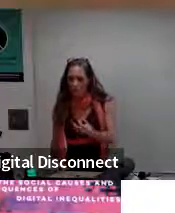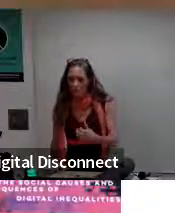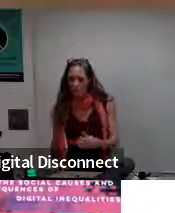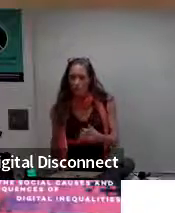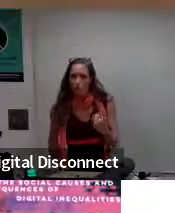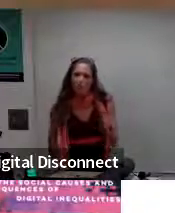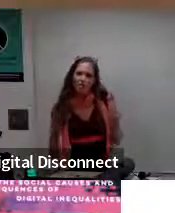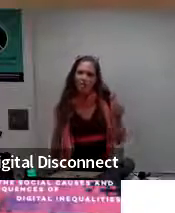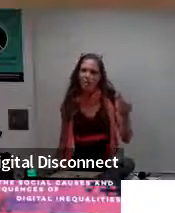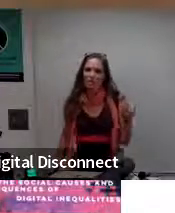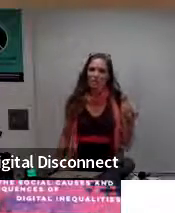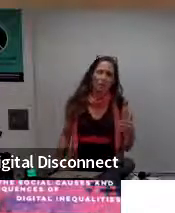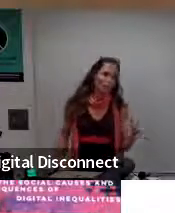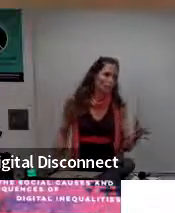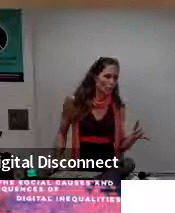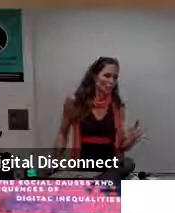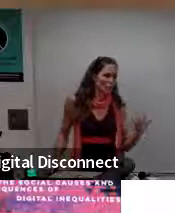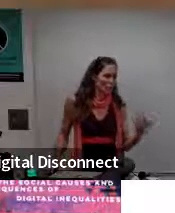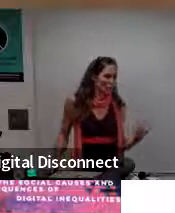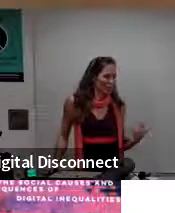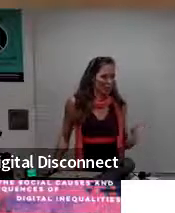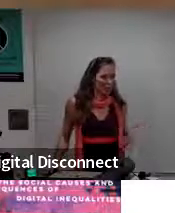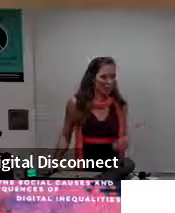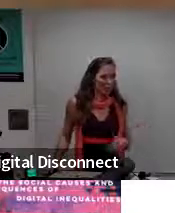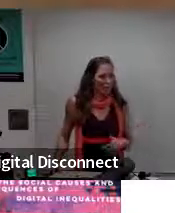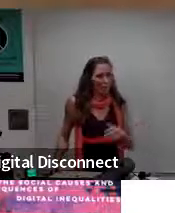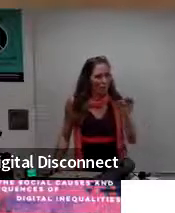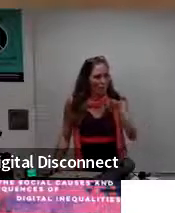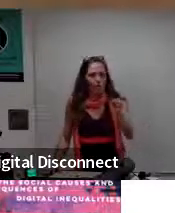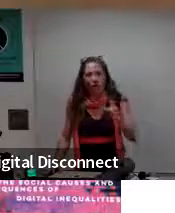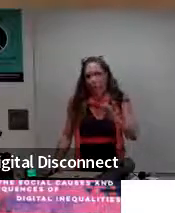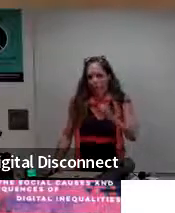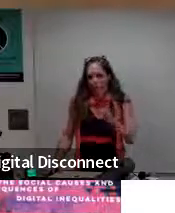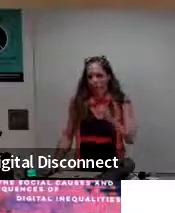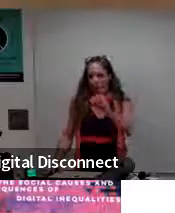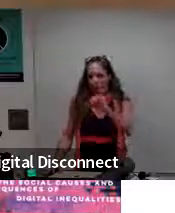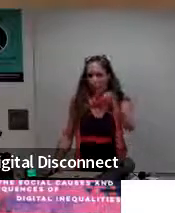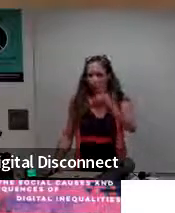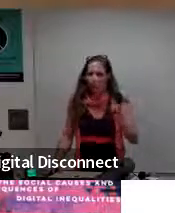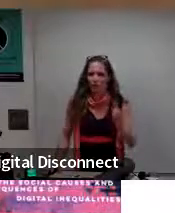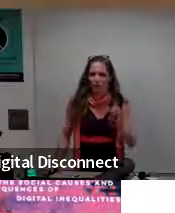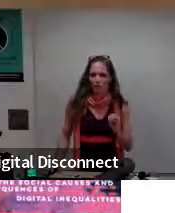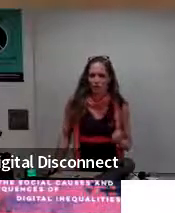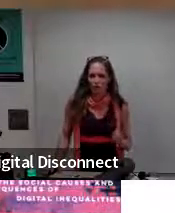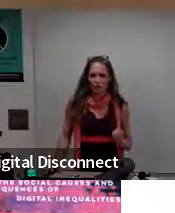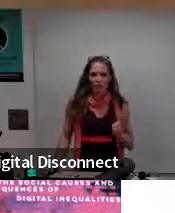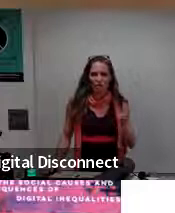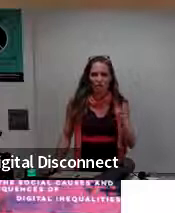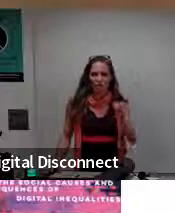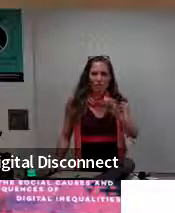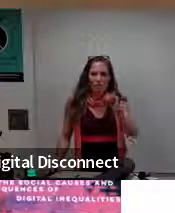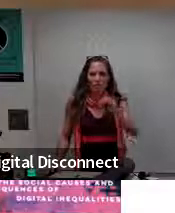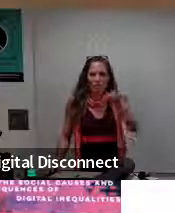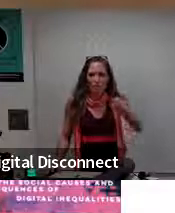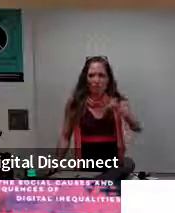with the technology, but what we see other people do in our immediate environments. So individual interventions of teaching people individual skills